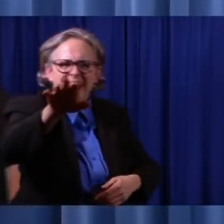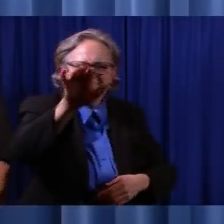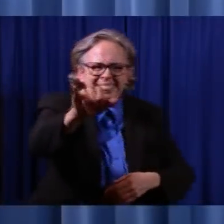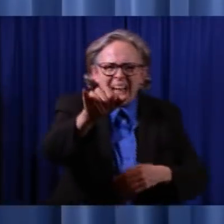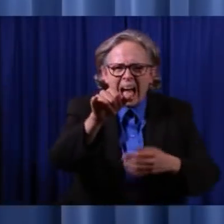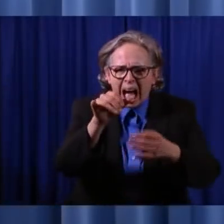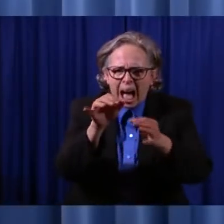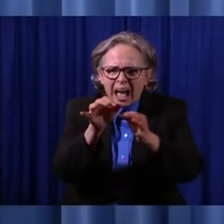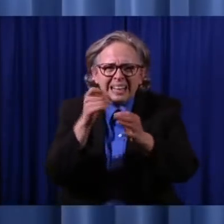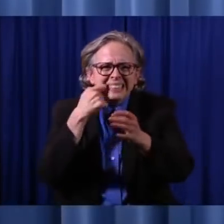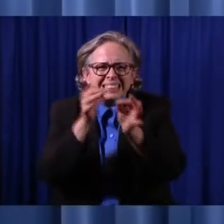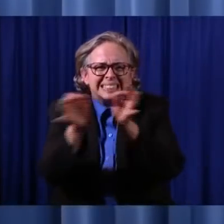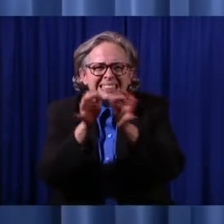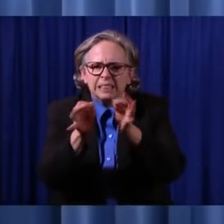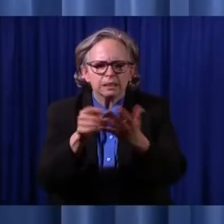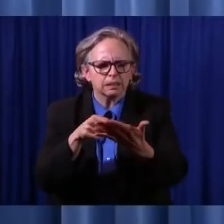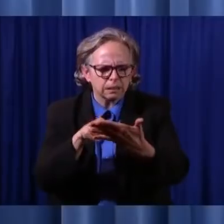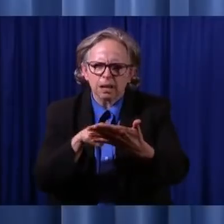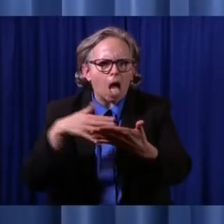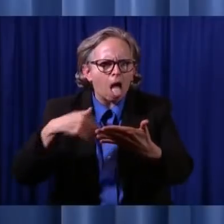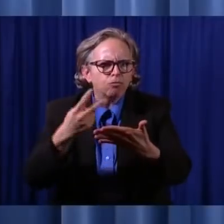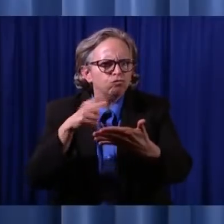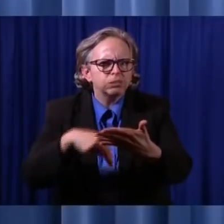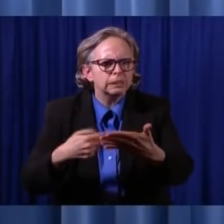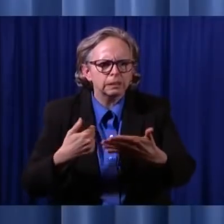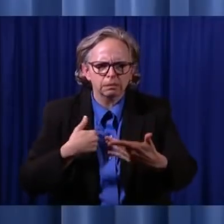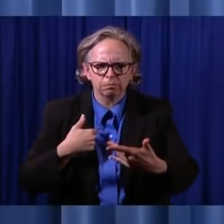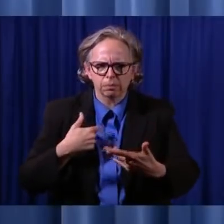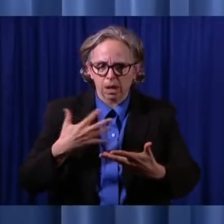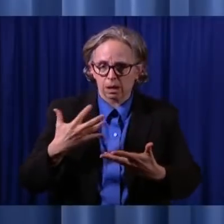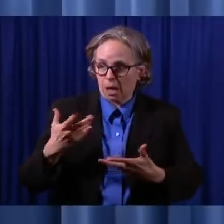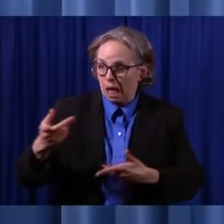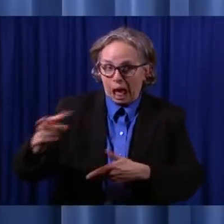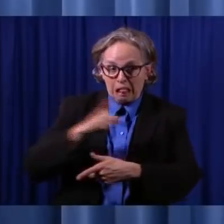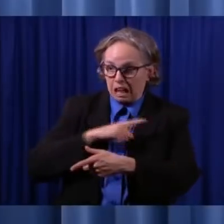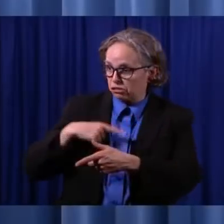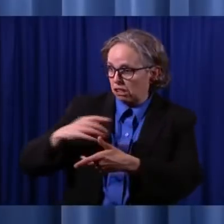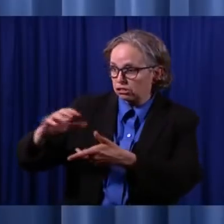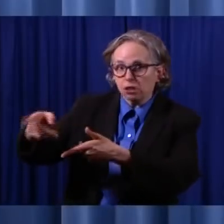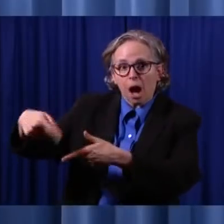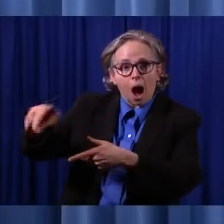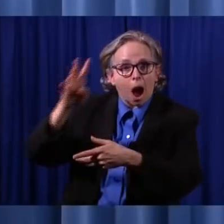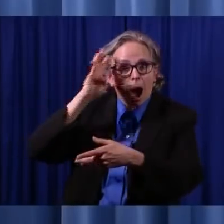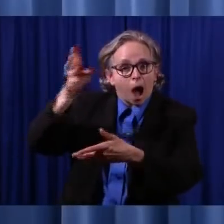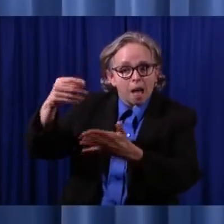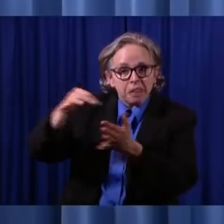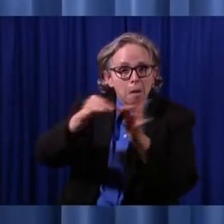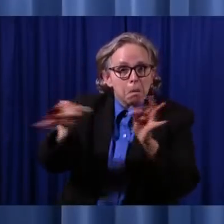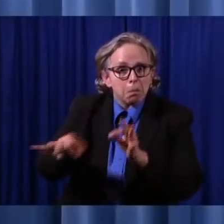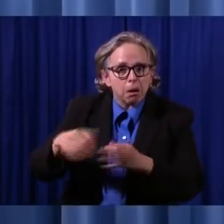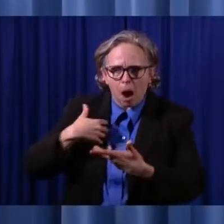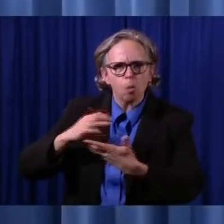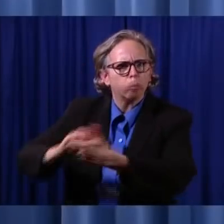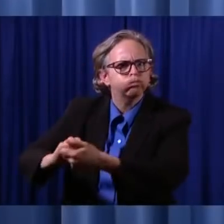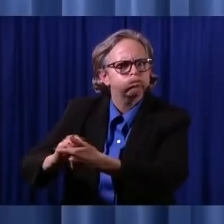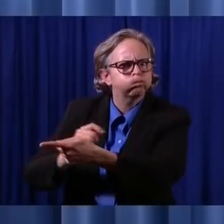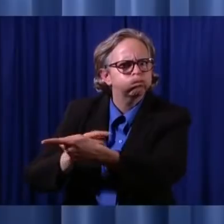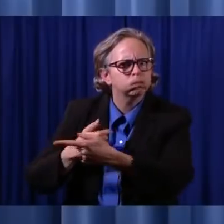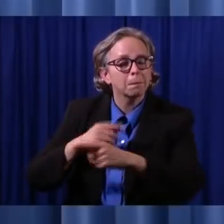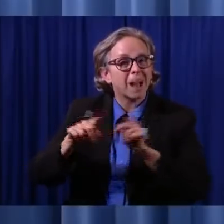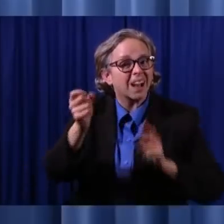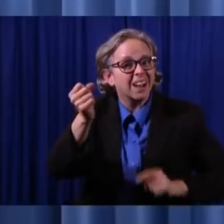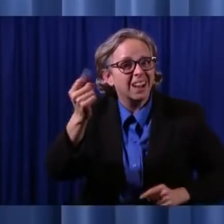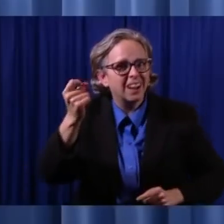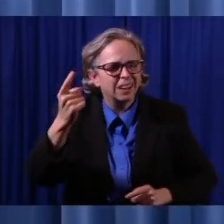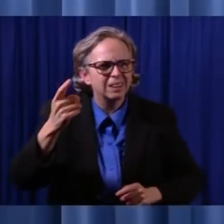to cooperate with the House and the Senate, but we also want to do it in a way so that we can have contacts. Look, no